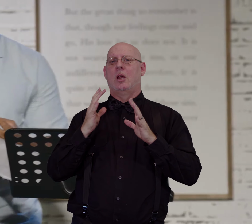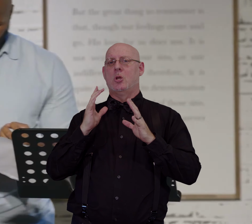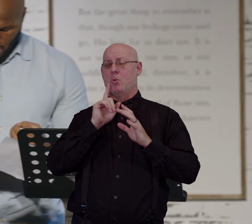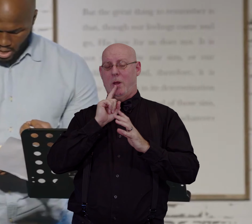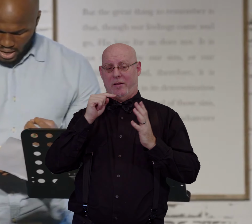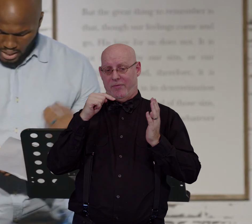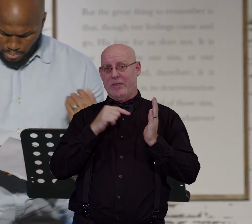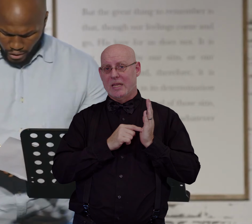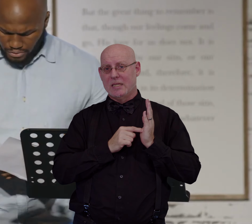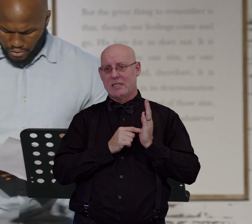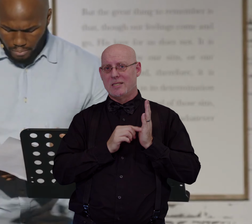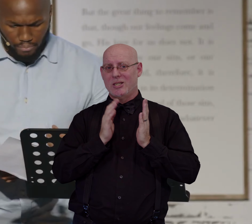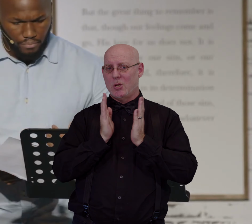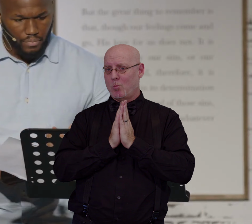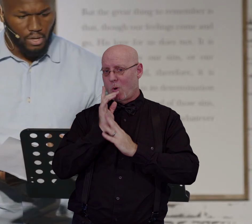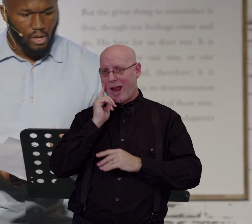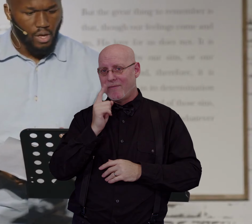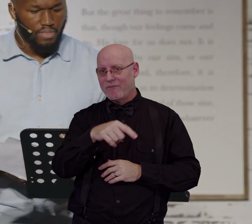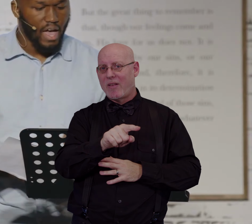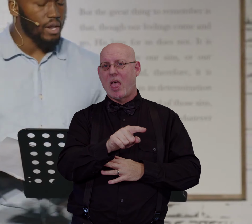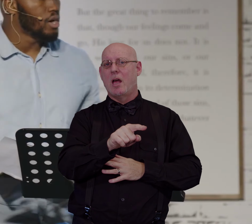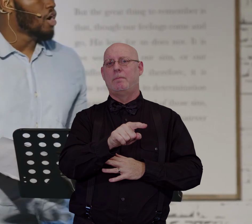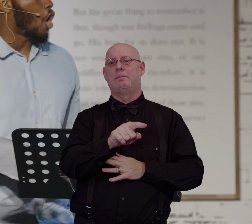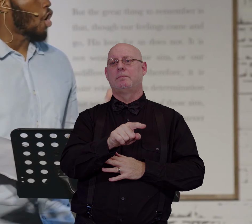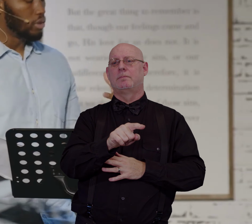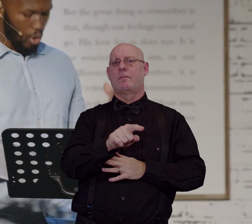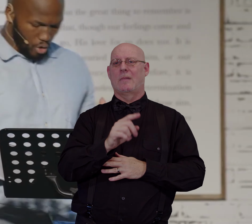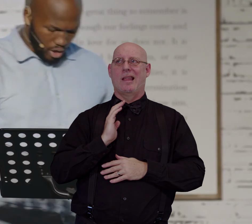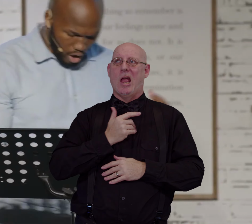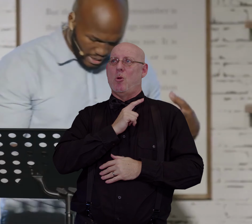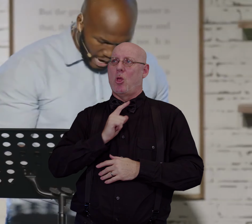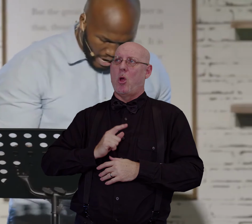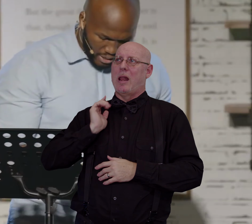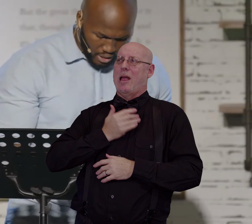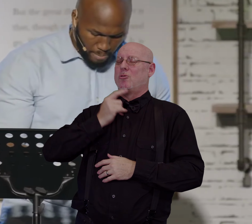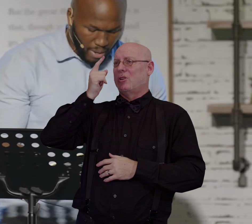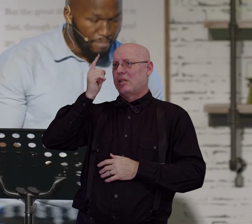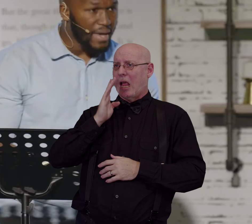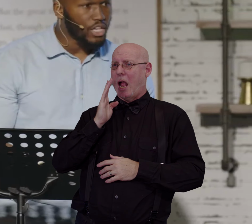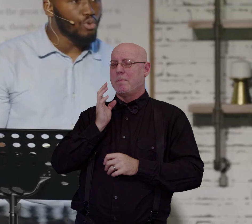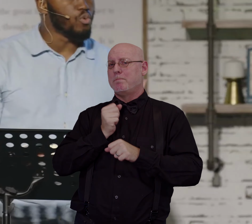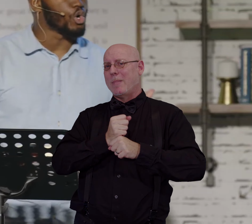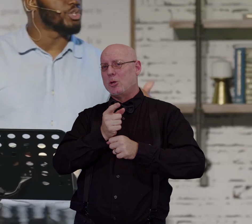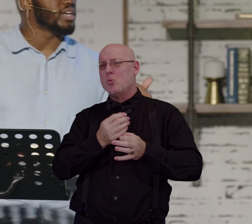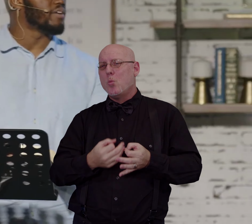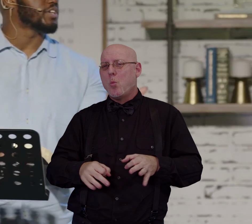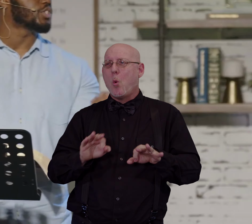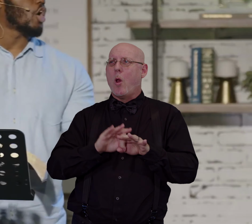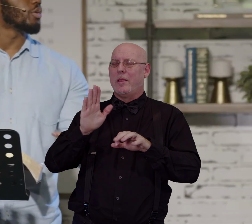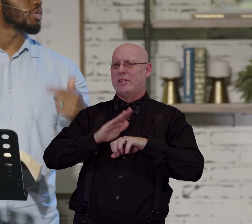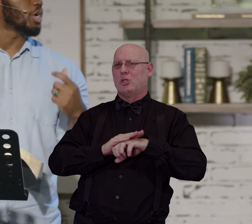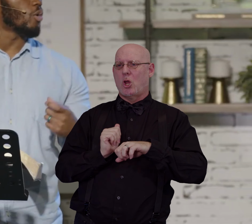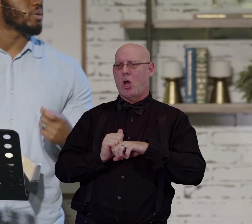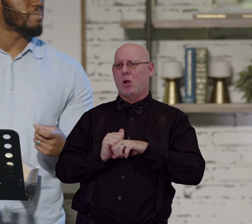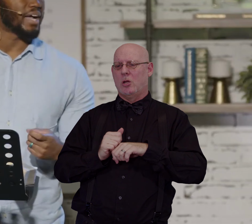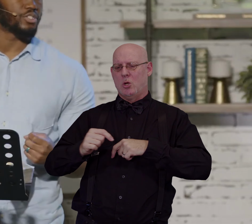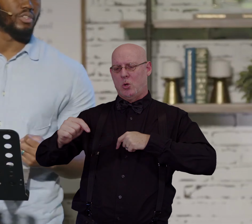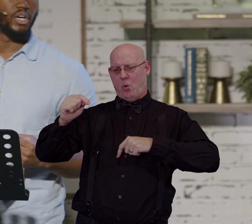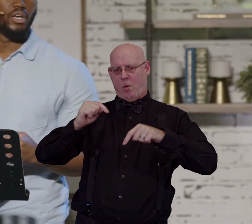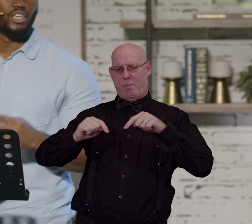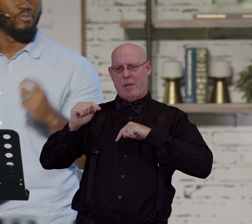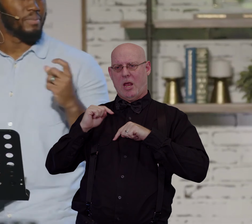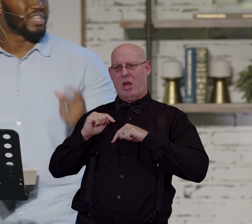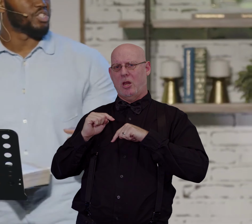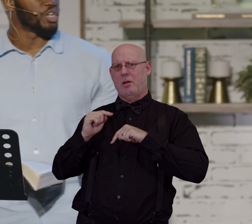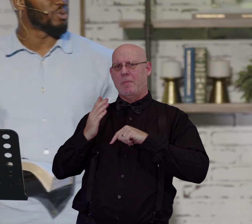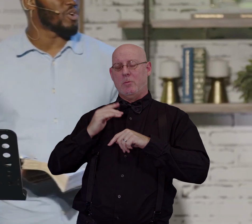this, he prays for them that our Lord, our God, may make you worthy of his calling. So going back to